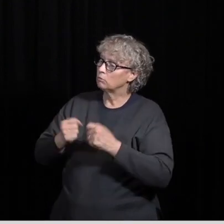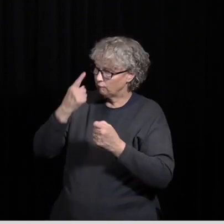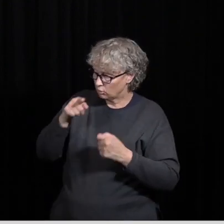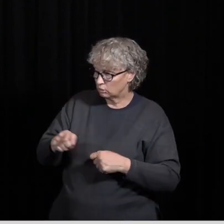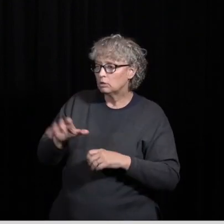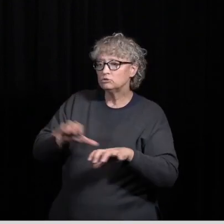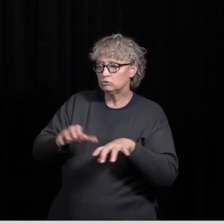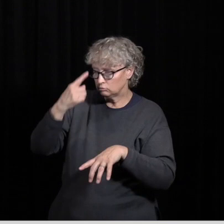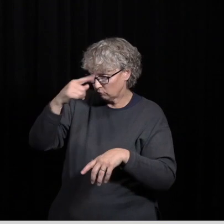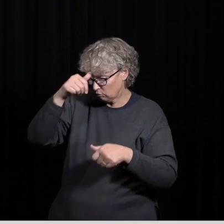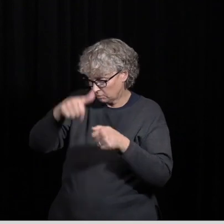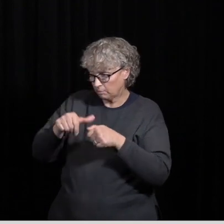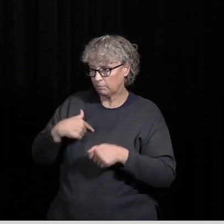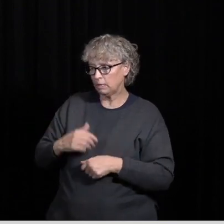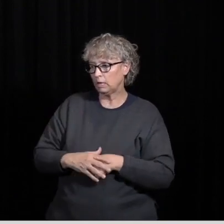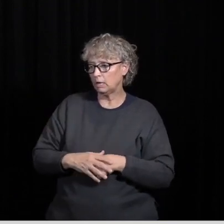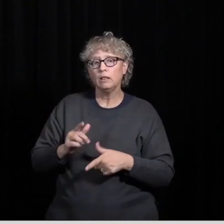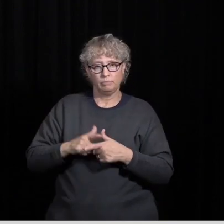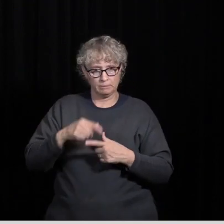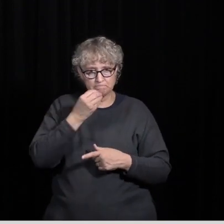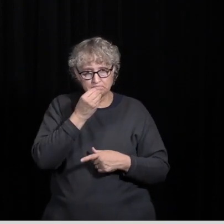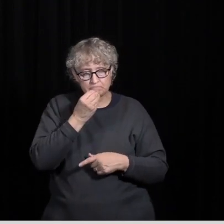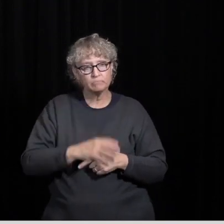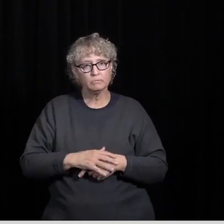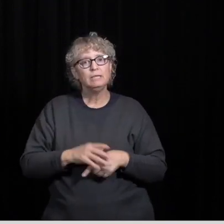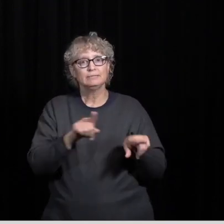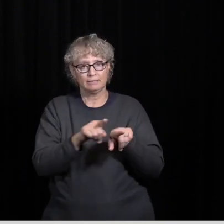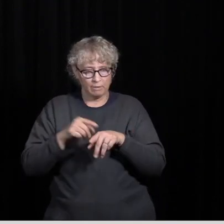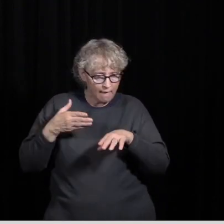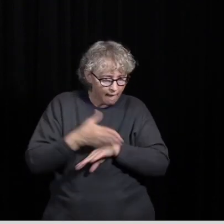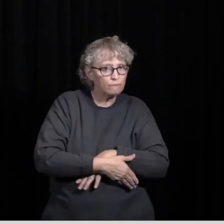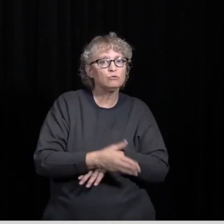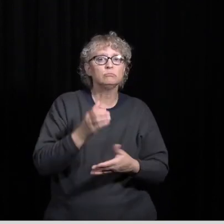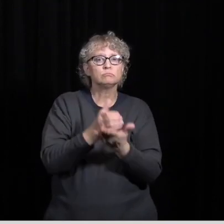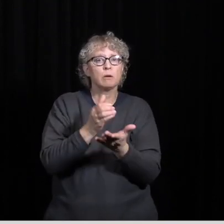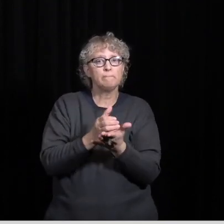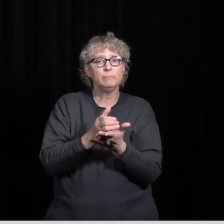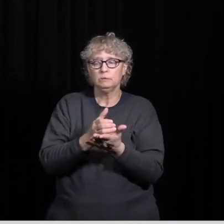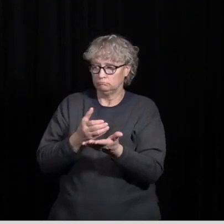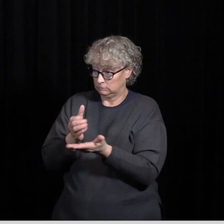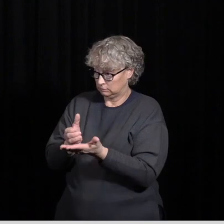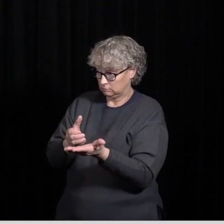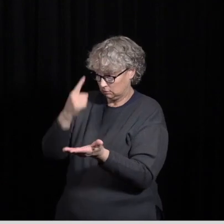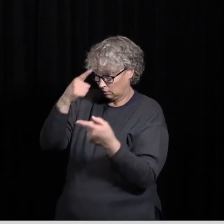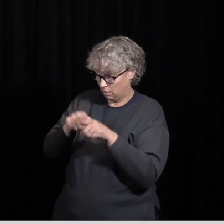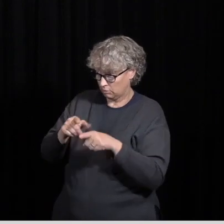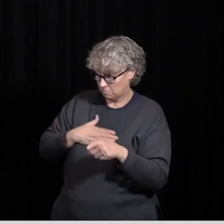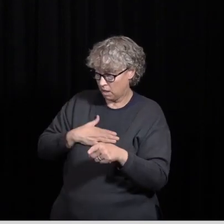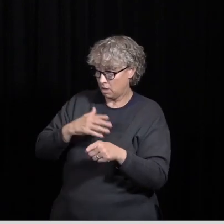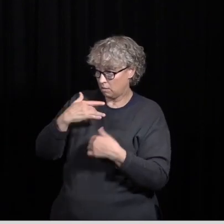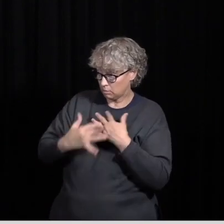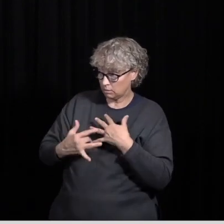this in remembrance of me. And they ate. And in the same way, after supper, he took the cup and he said, this is the covenant of my blood. And so